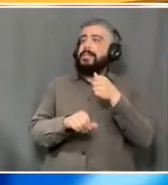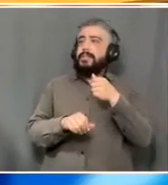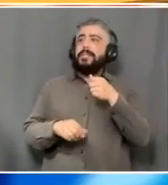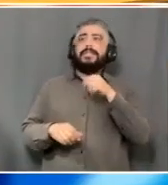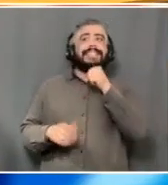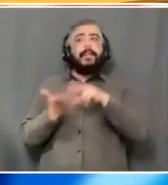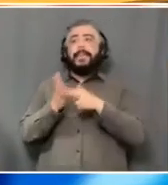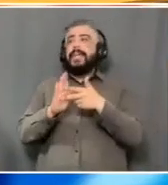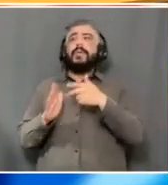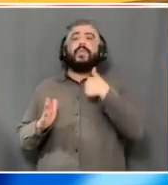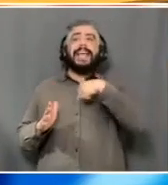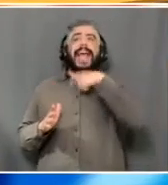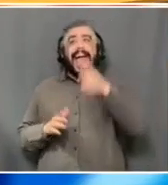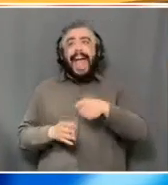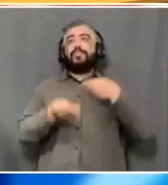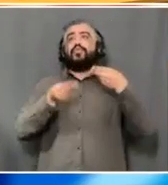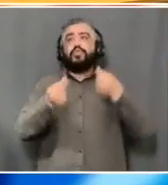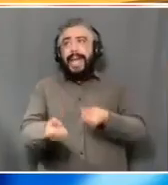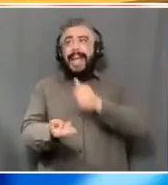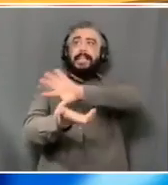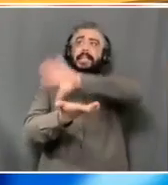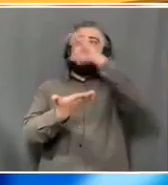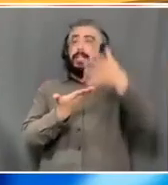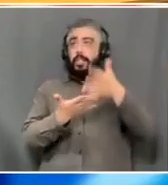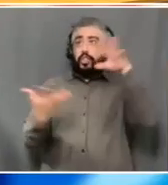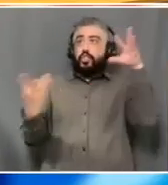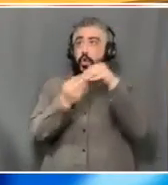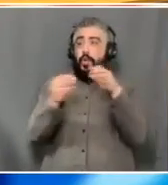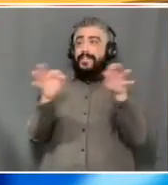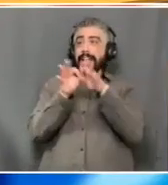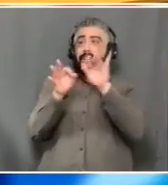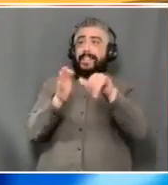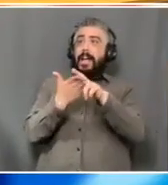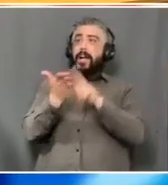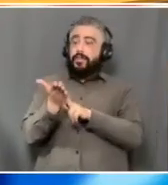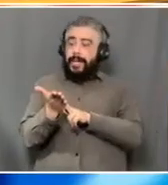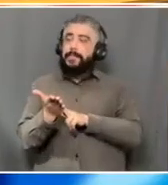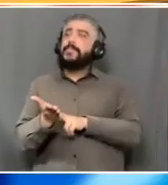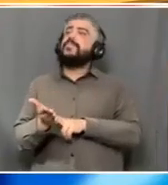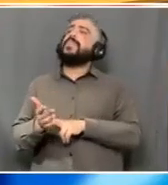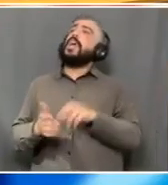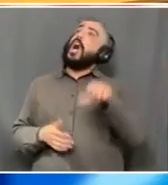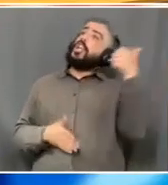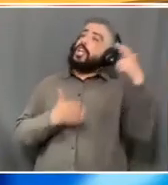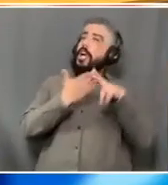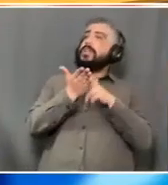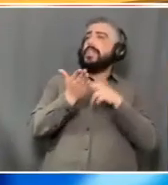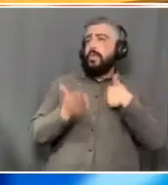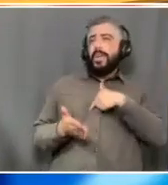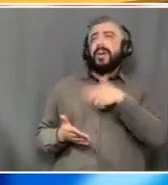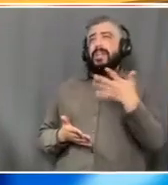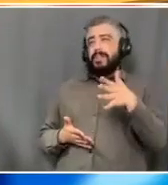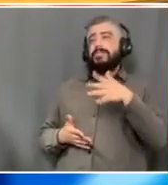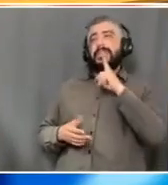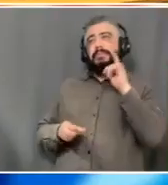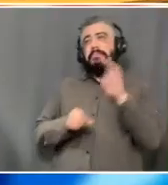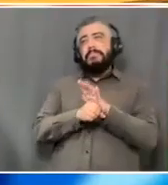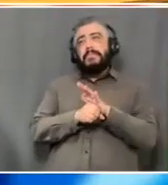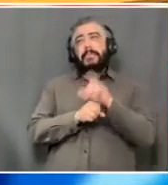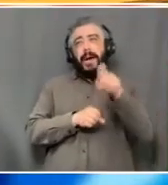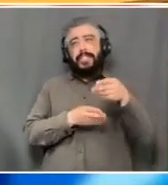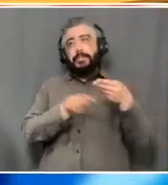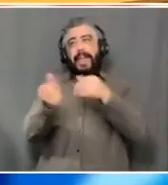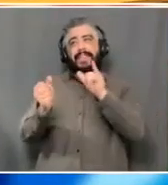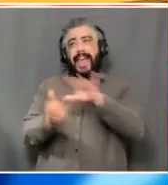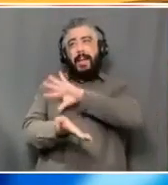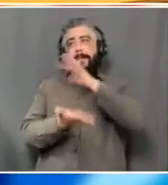whatever the total value of the contract is. Other contracts, we are kind of committed to spending a certain amount that has been agreed upon